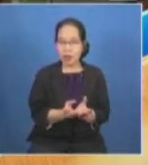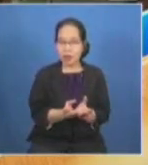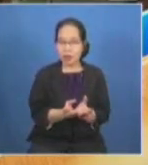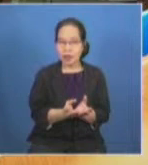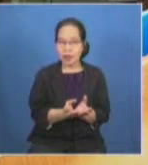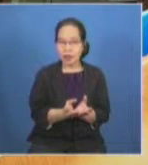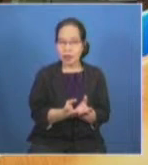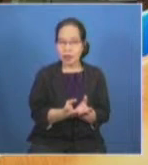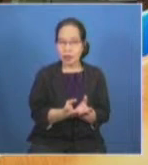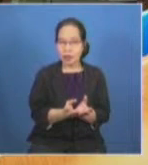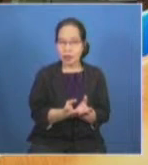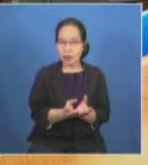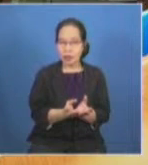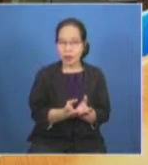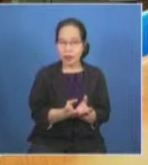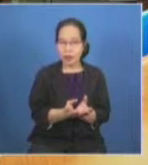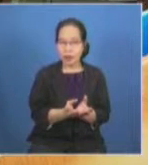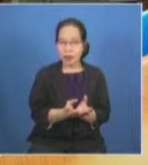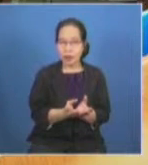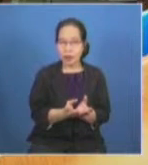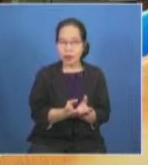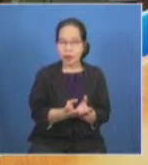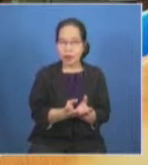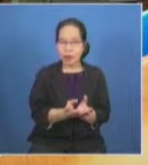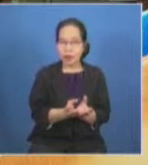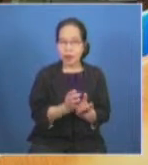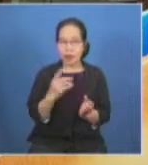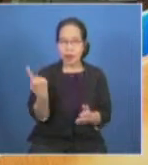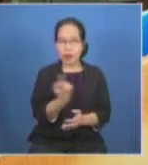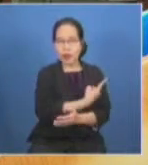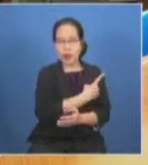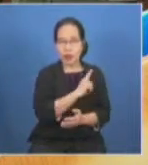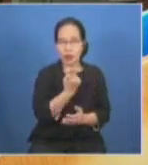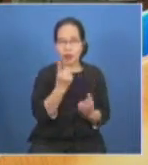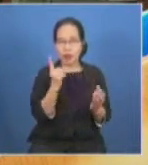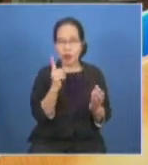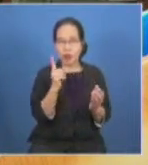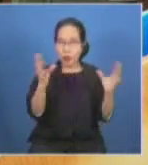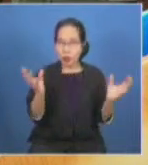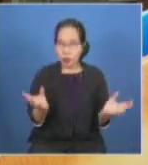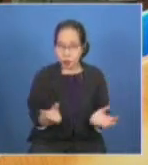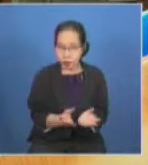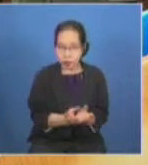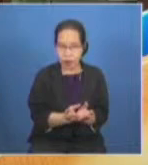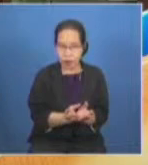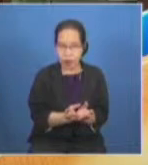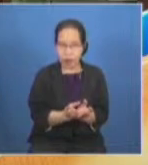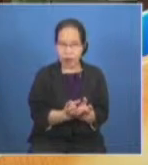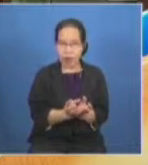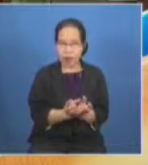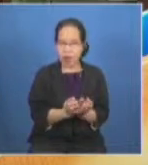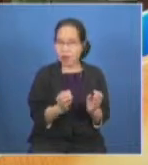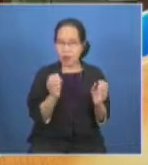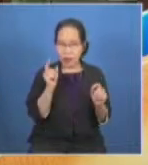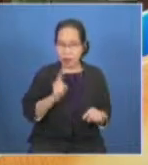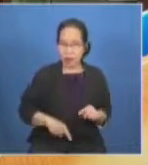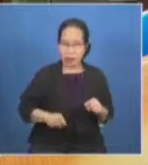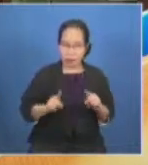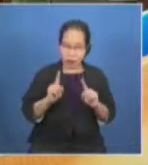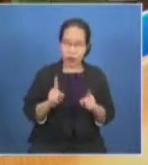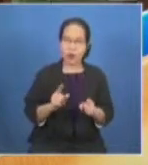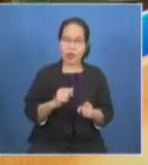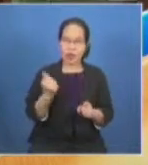that is nasa isang mundo lang tayo na wala tayong pwedeng puntahang iba.